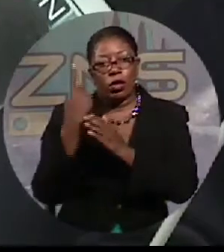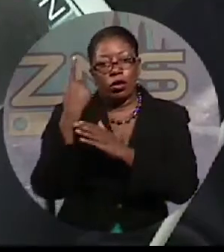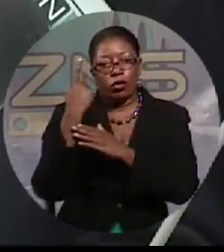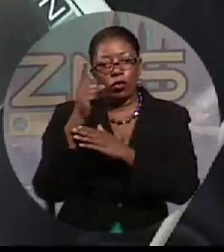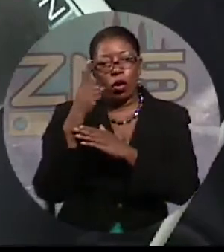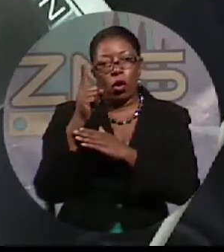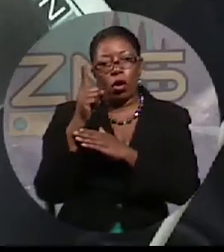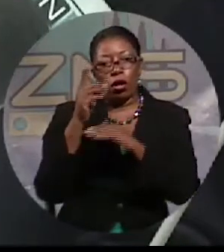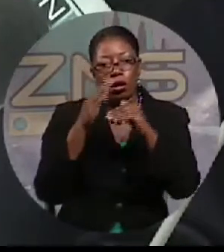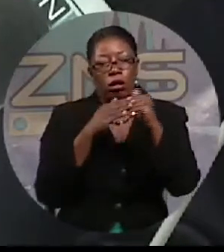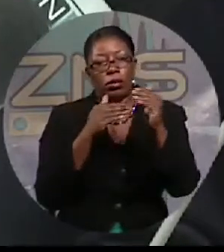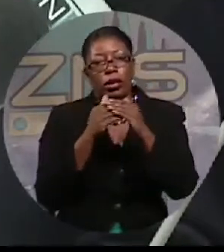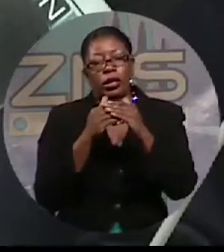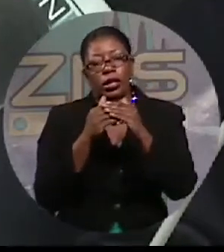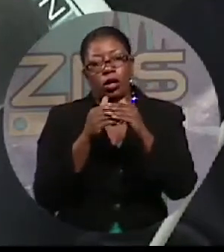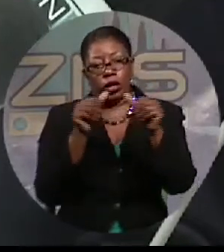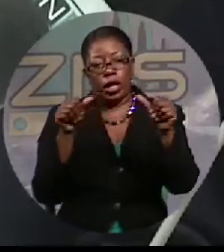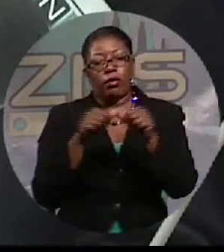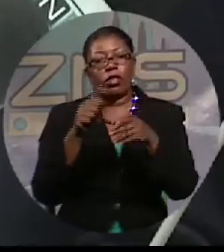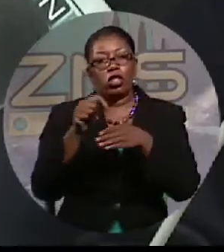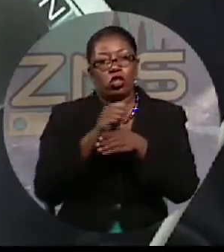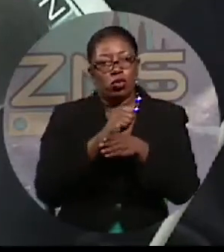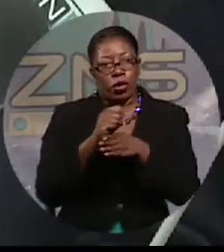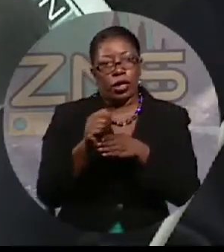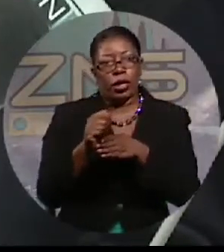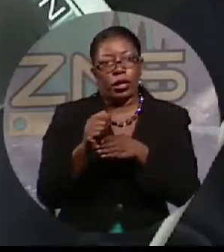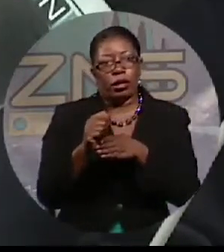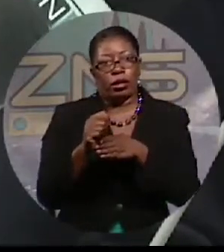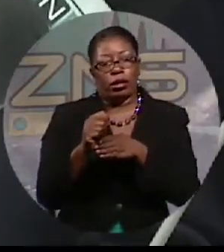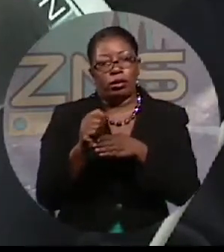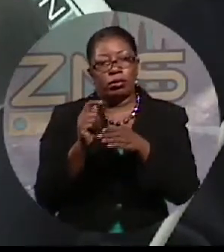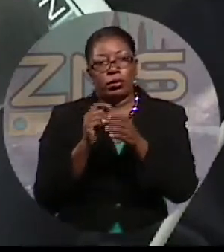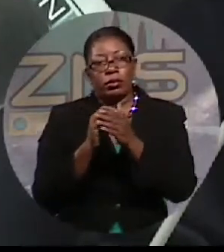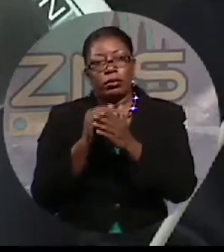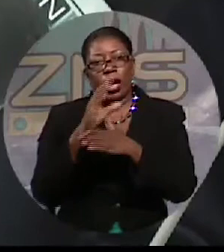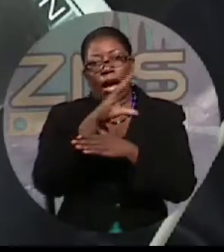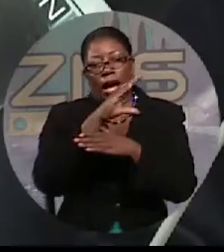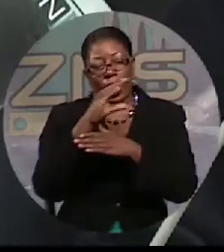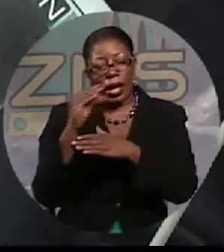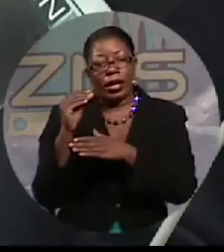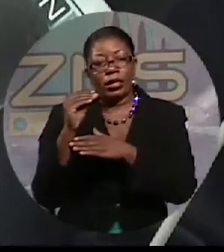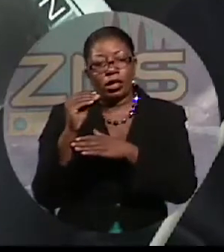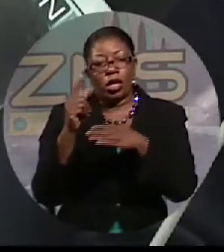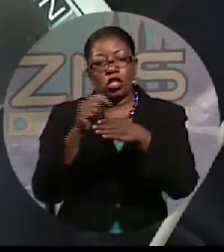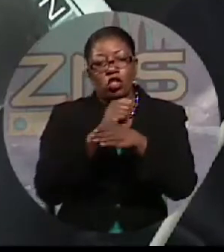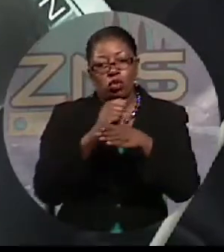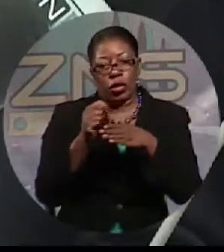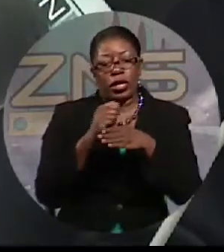training and for the acquisition of a bridge simulator.